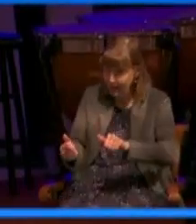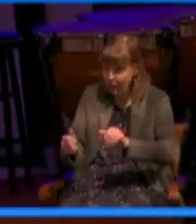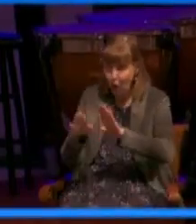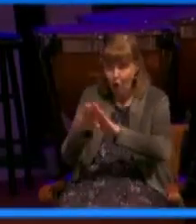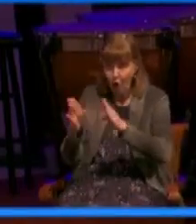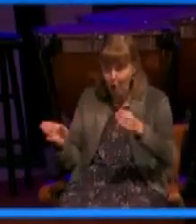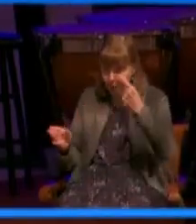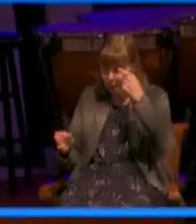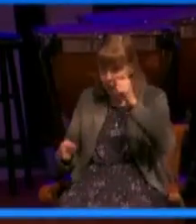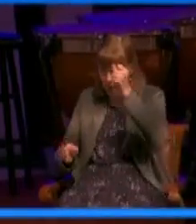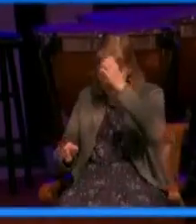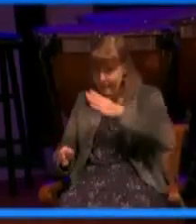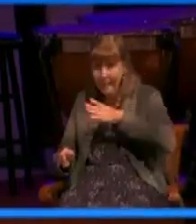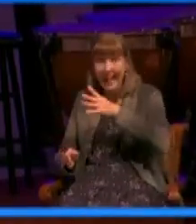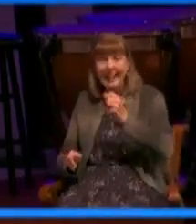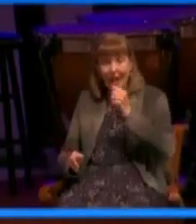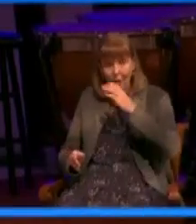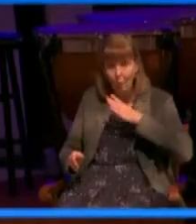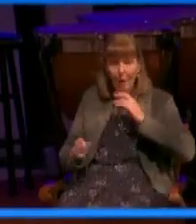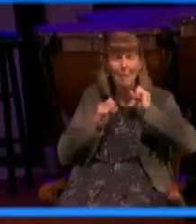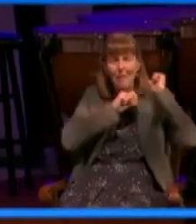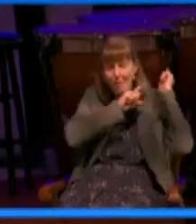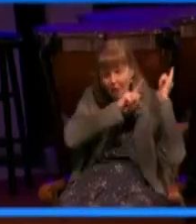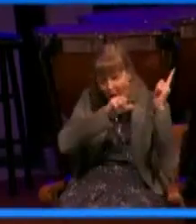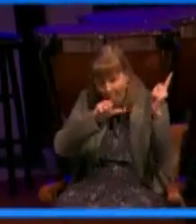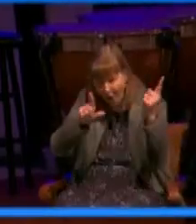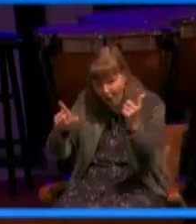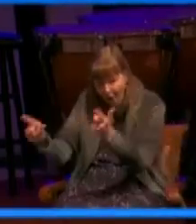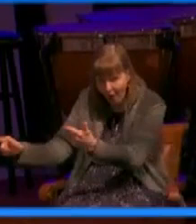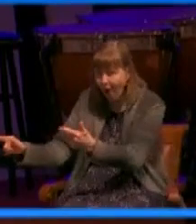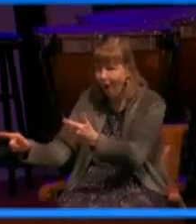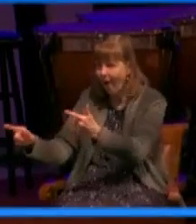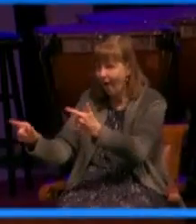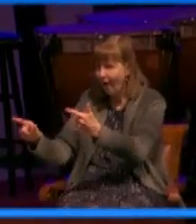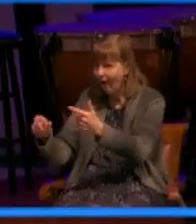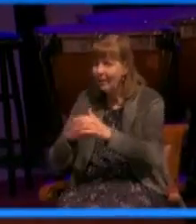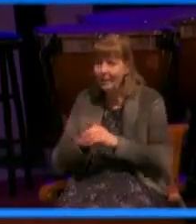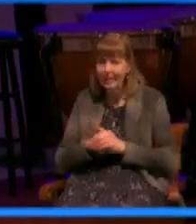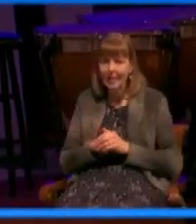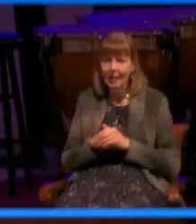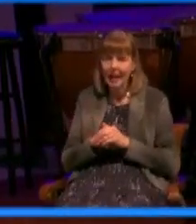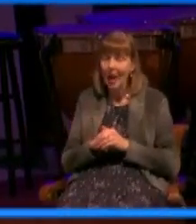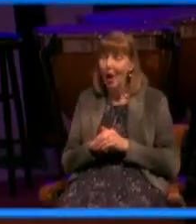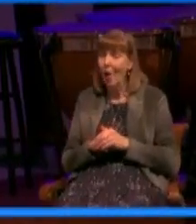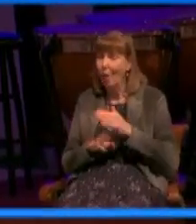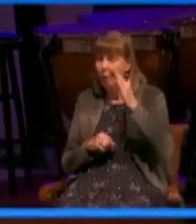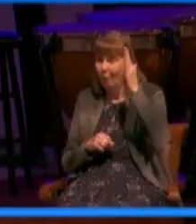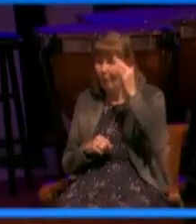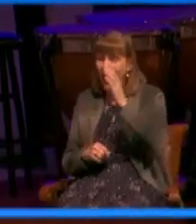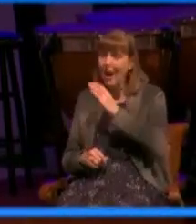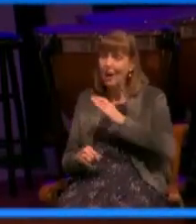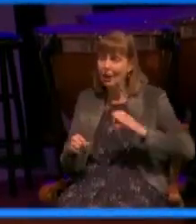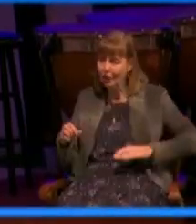and females. It's for all to come under the symbol of God because Christ has done this for